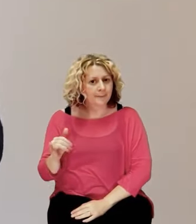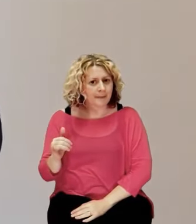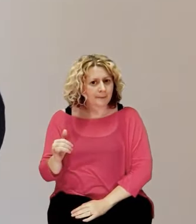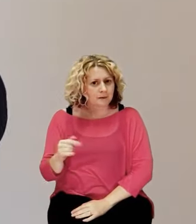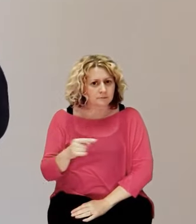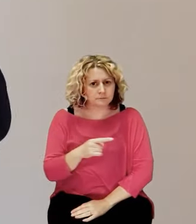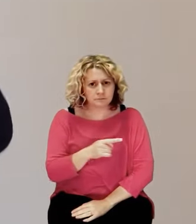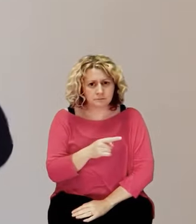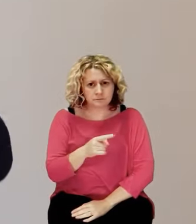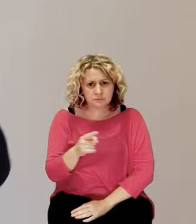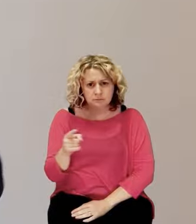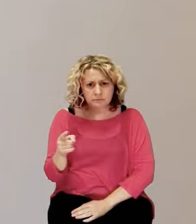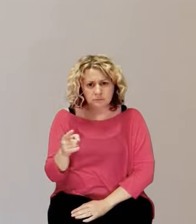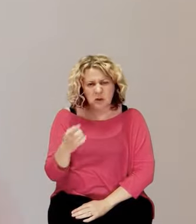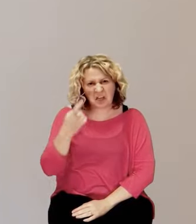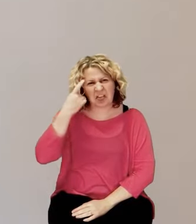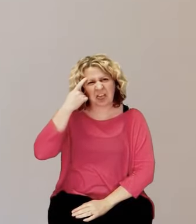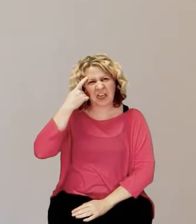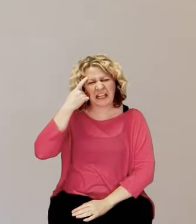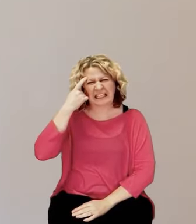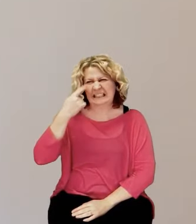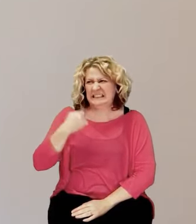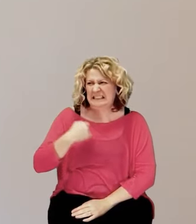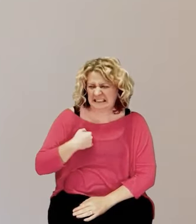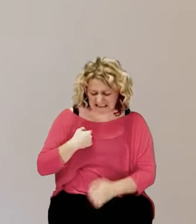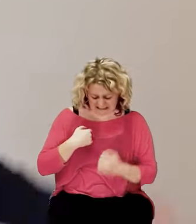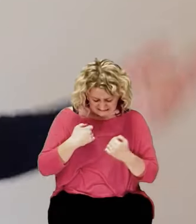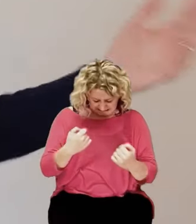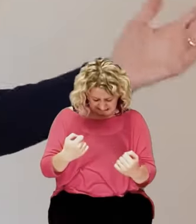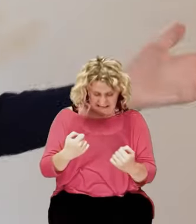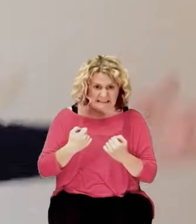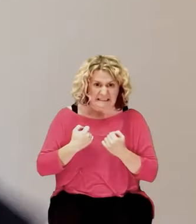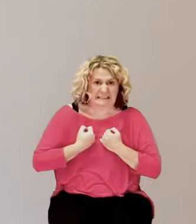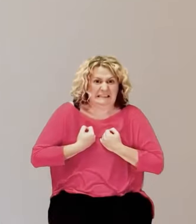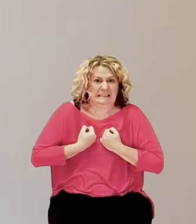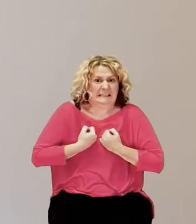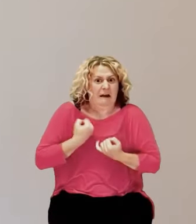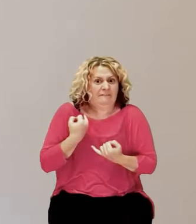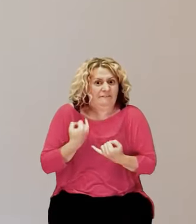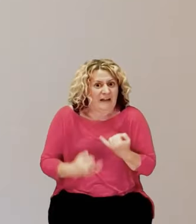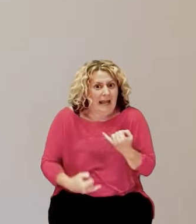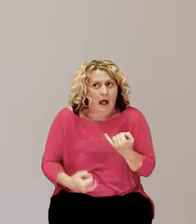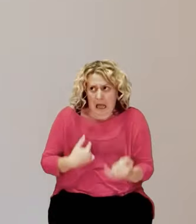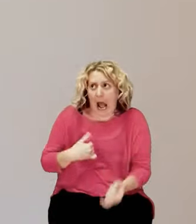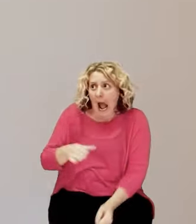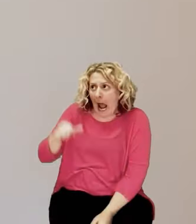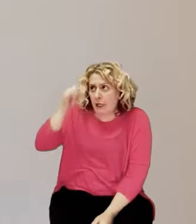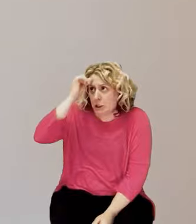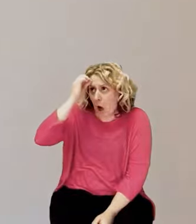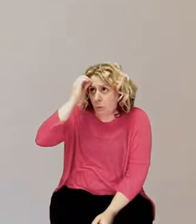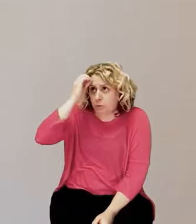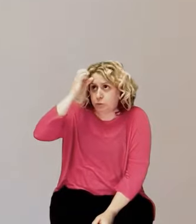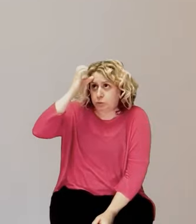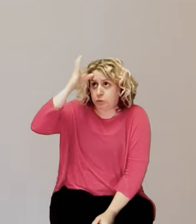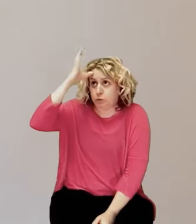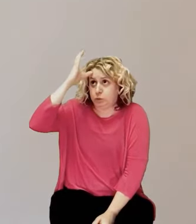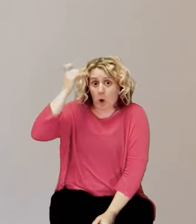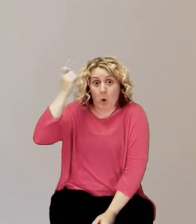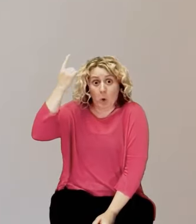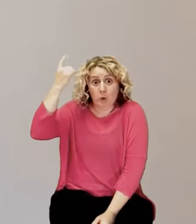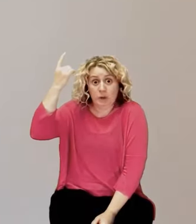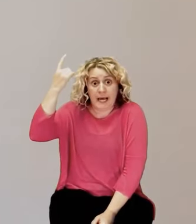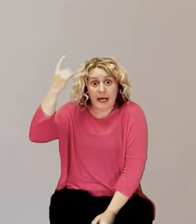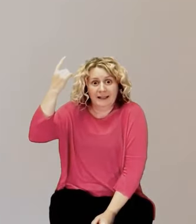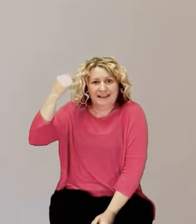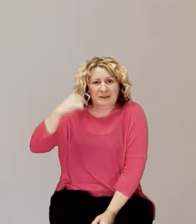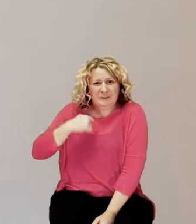listen, I fail all the time. I know the Christian message, but if you lived inside me or by my